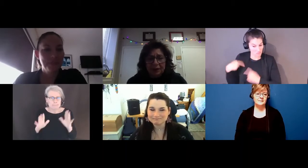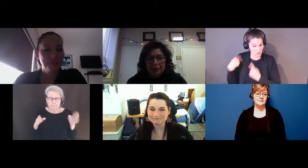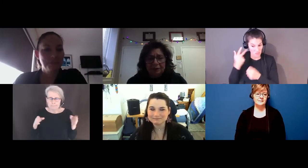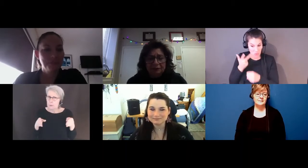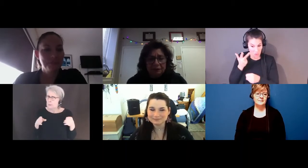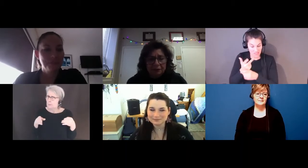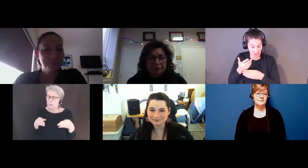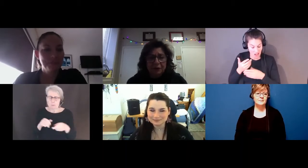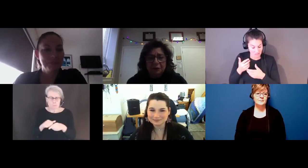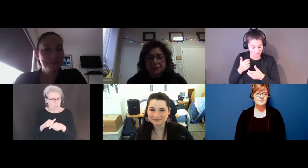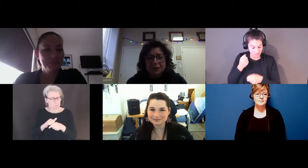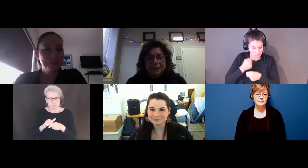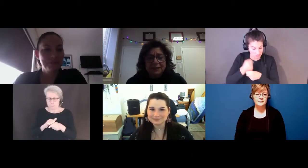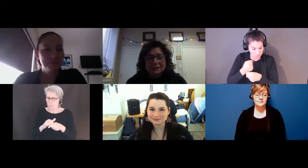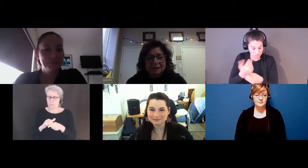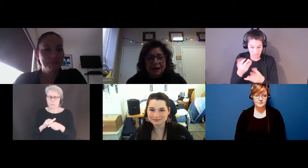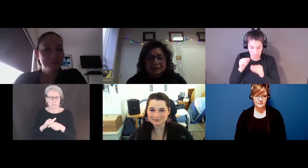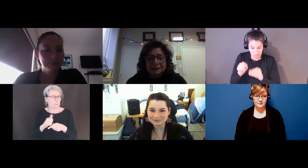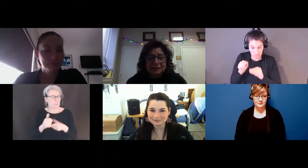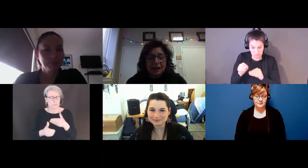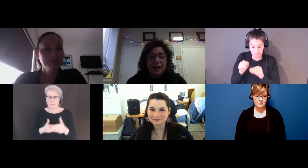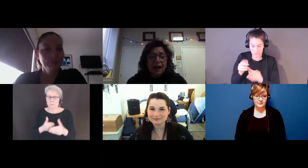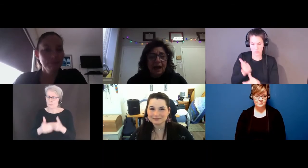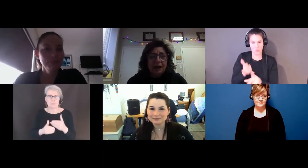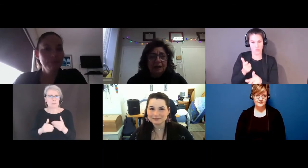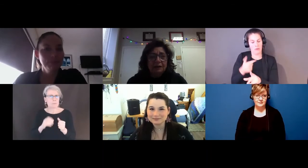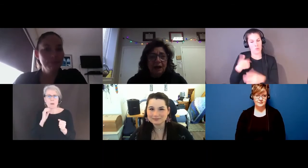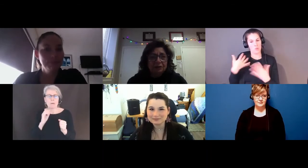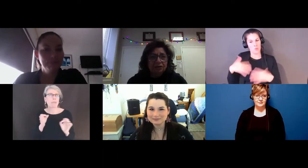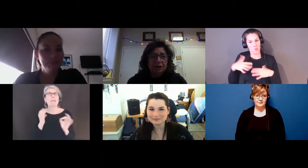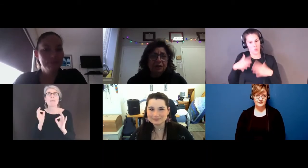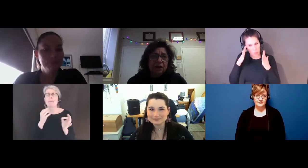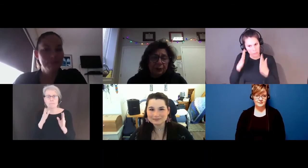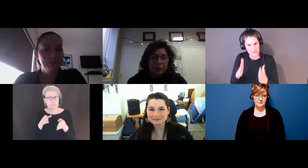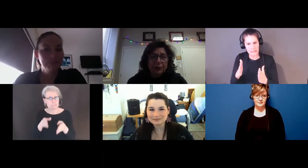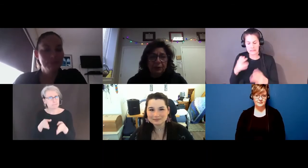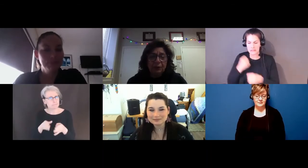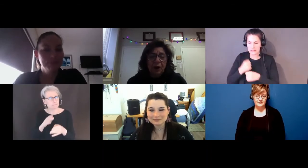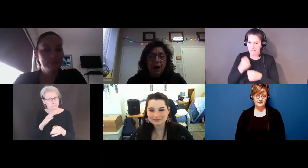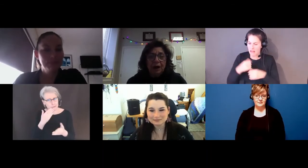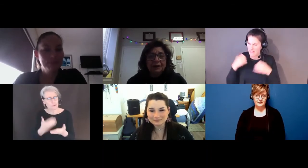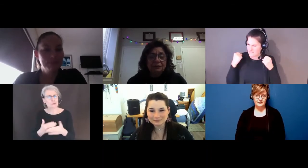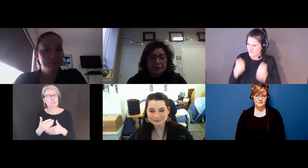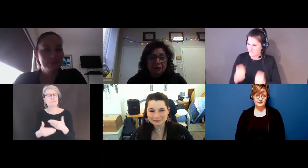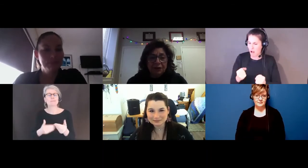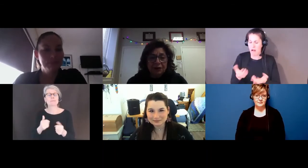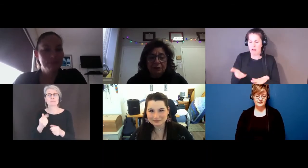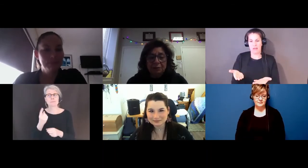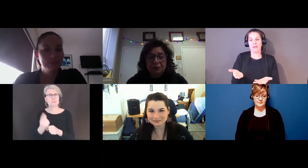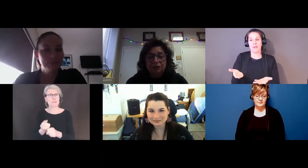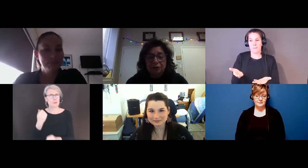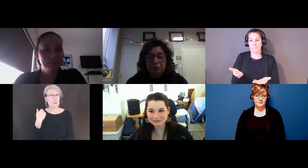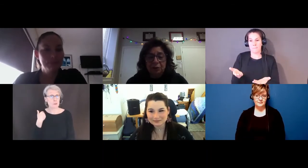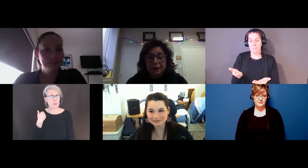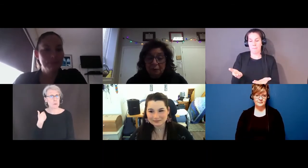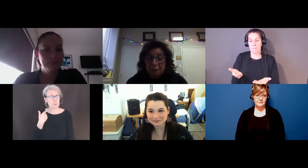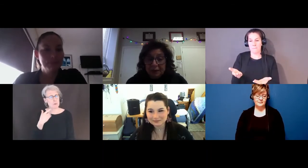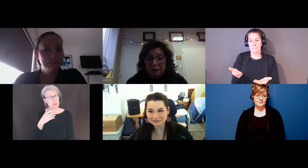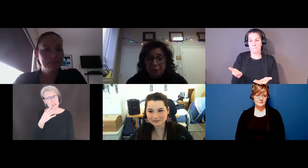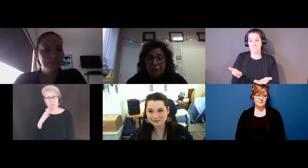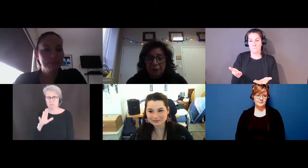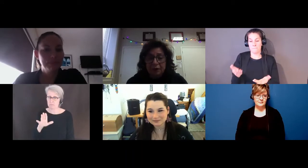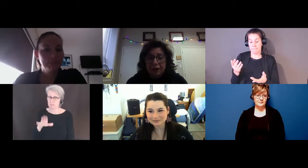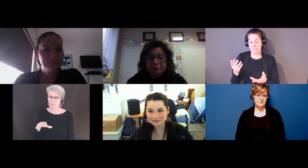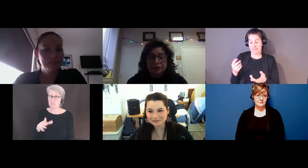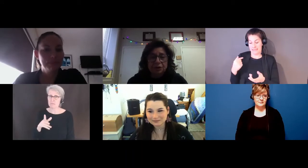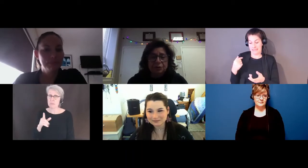hardworking and very focused when he takes his classes. And actually, a year ago, I convinced him to expand